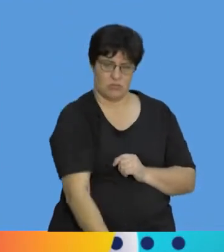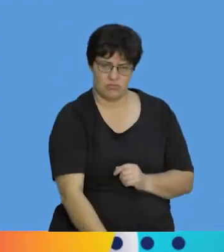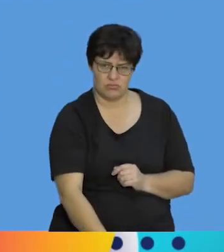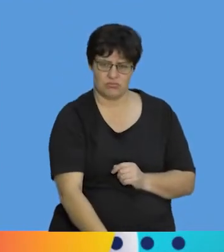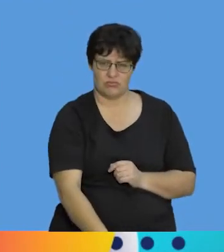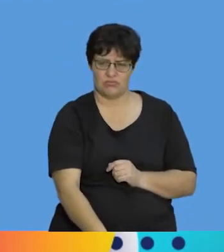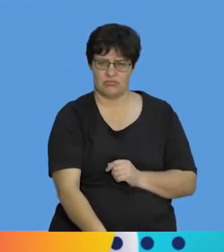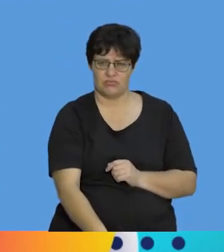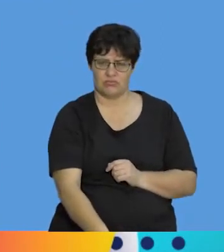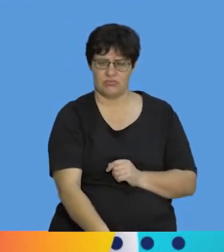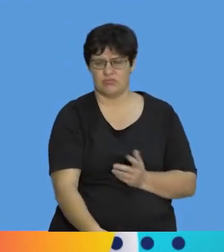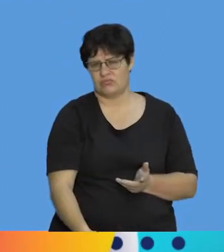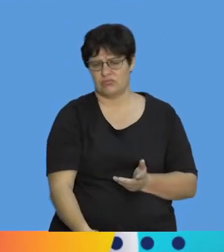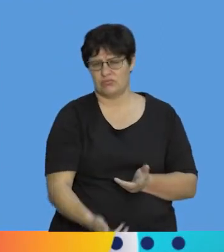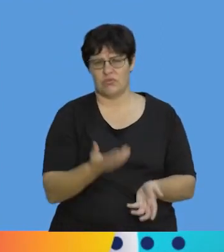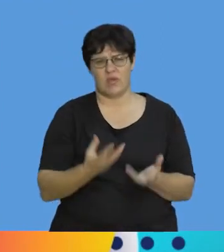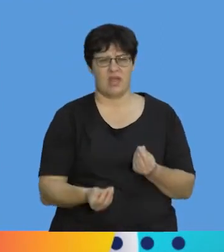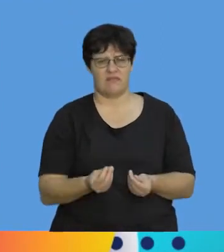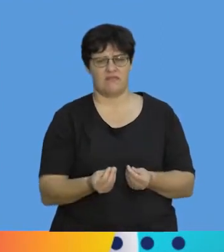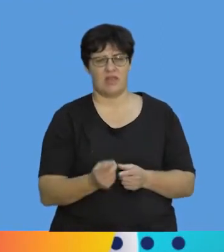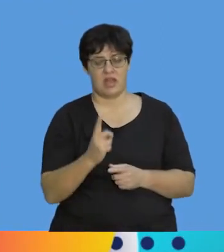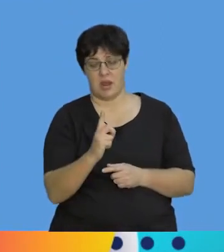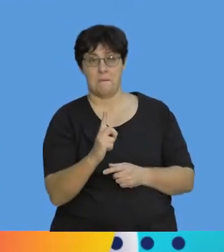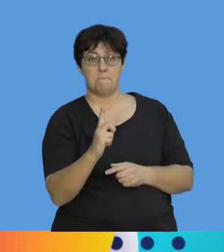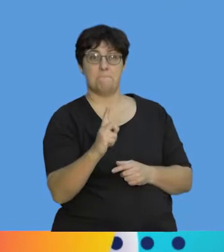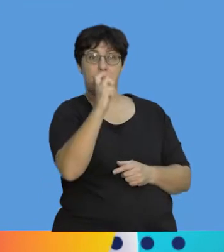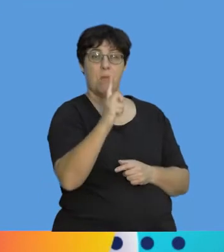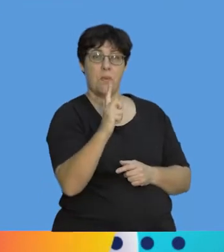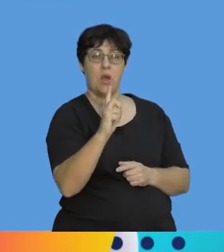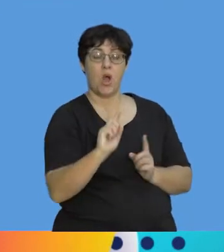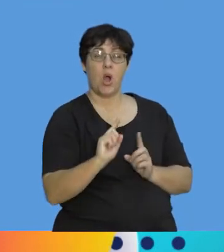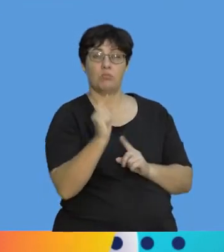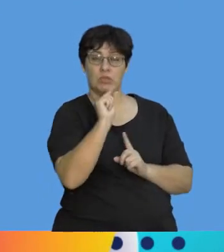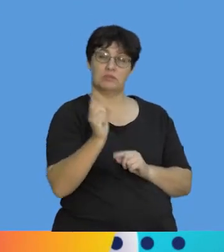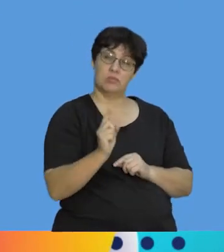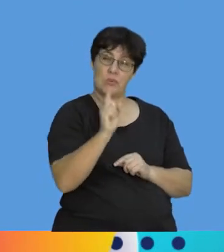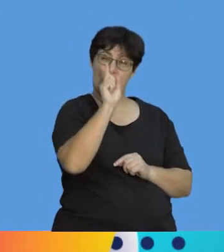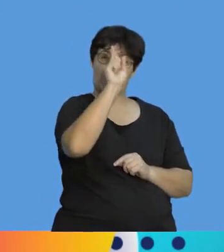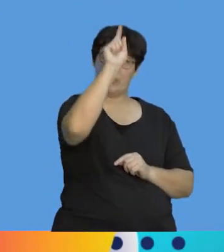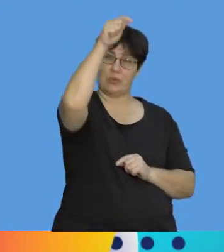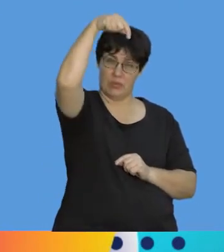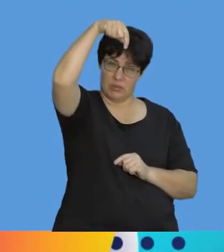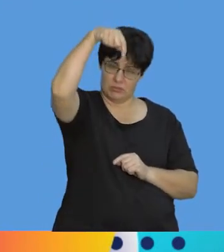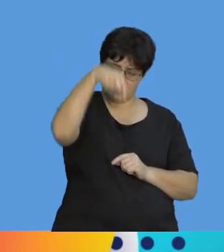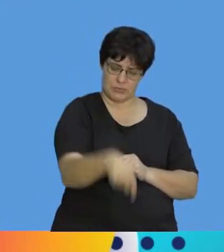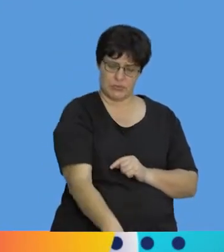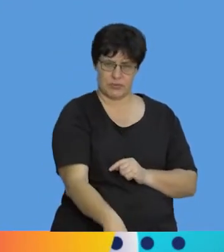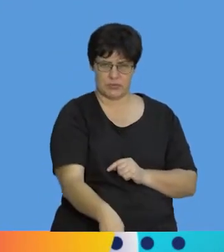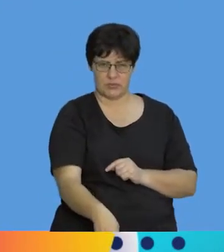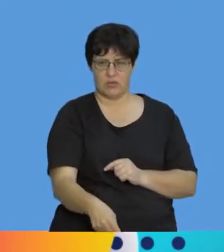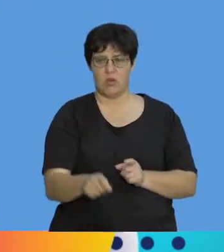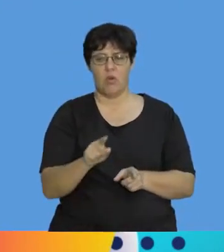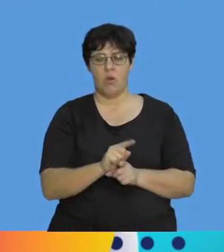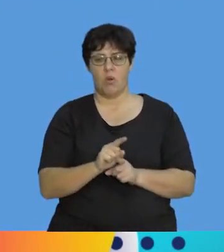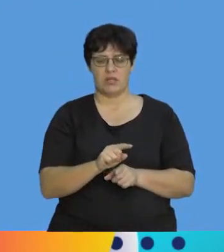come down. If I have a gun that's fired up into the air, the bullet will go up and then it comes down. And they always